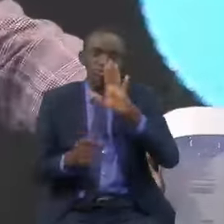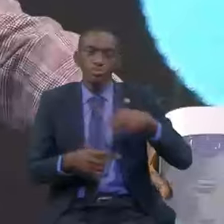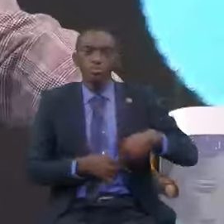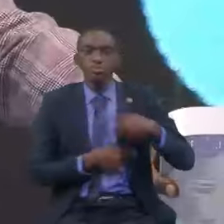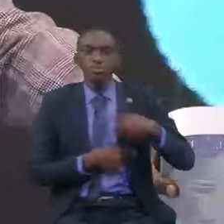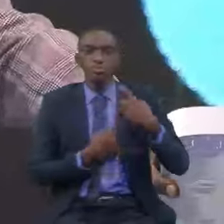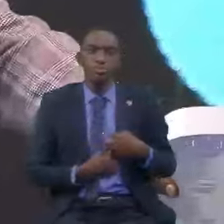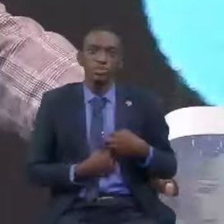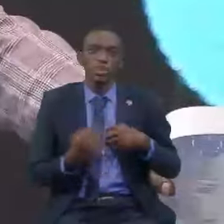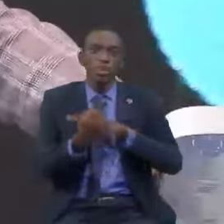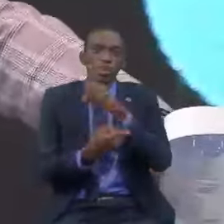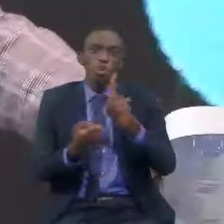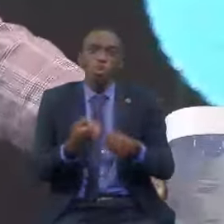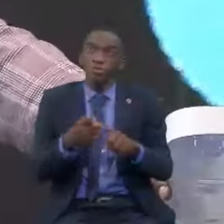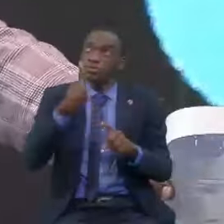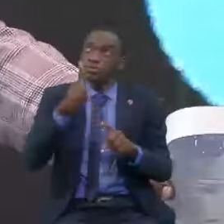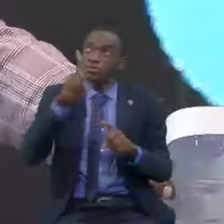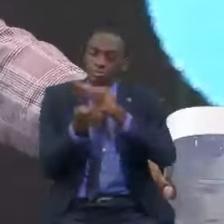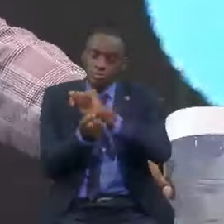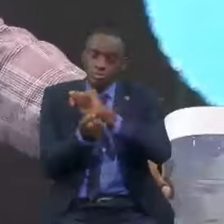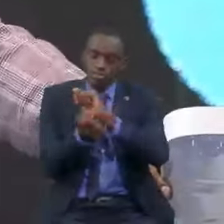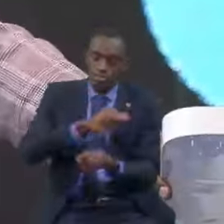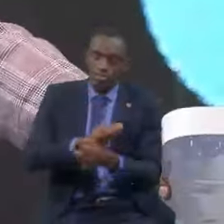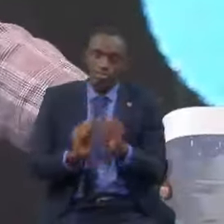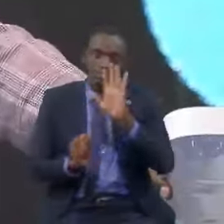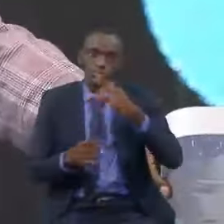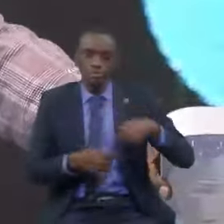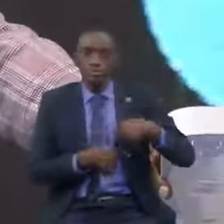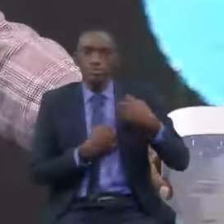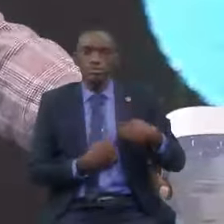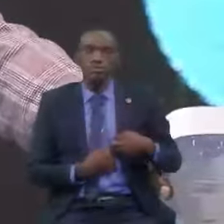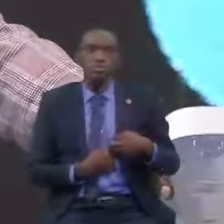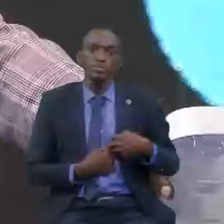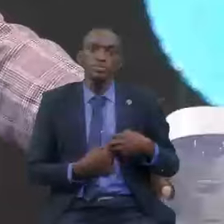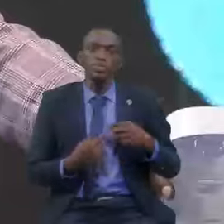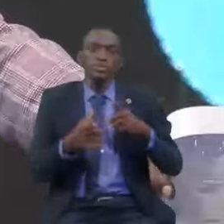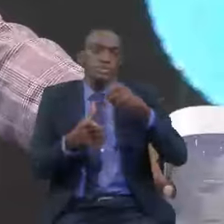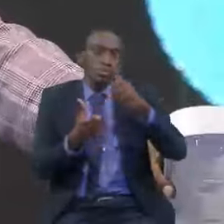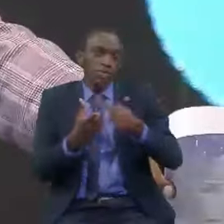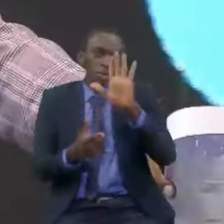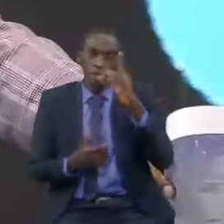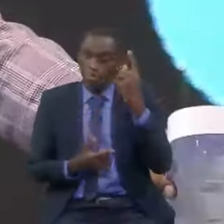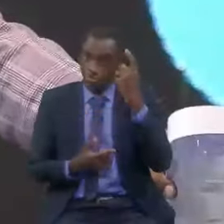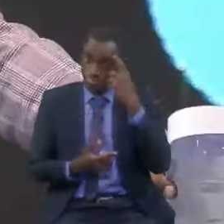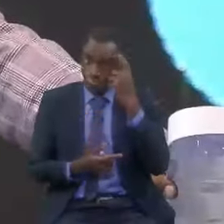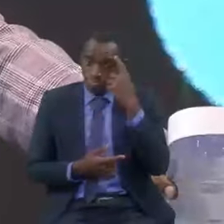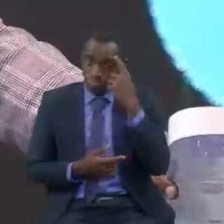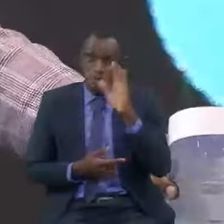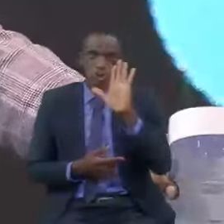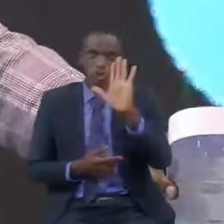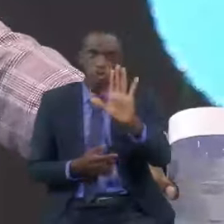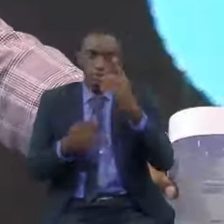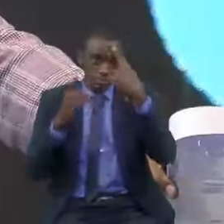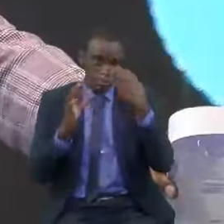when he transforms your heart, then your mind, your decision,